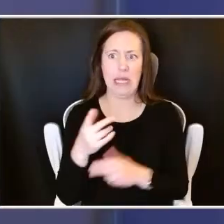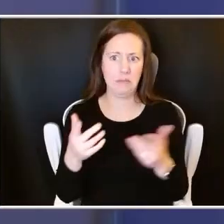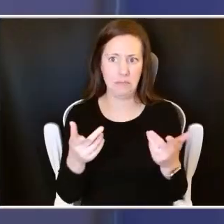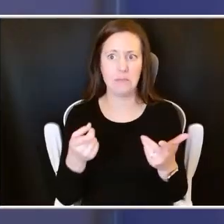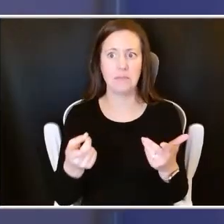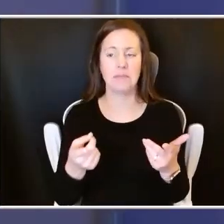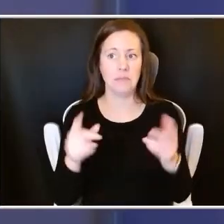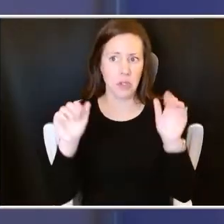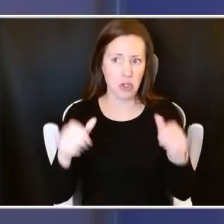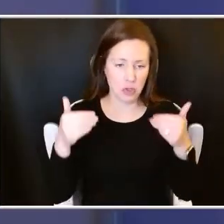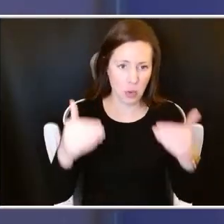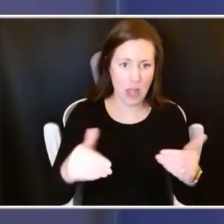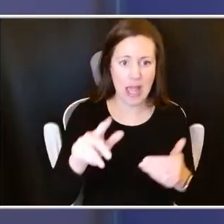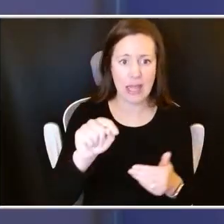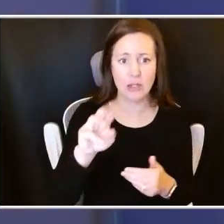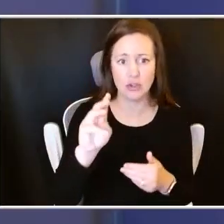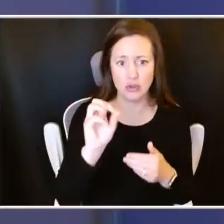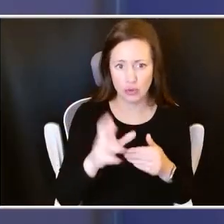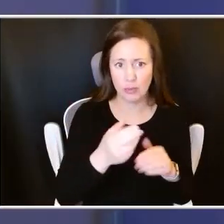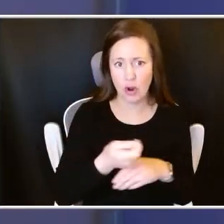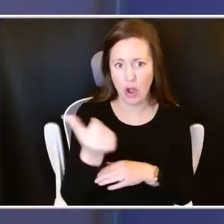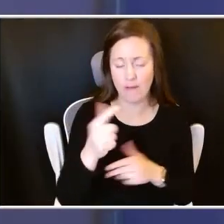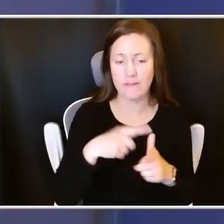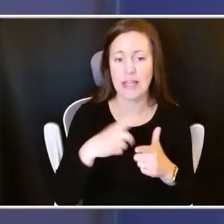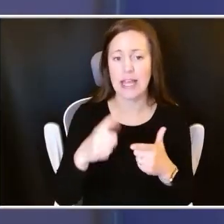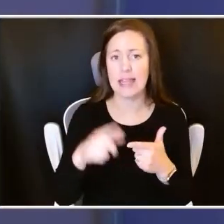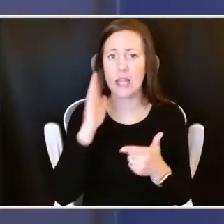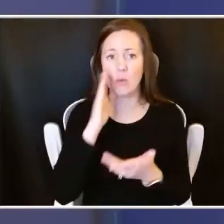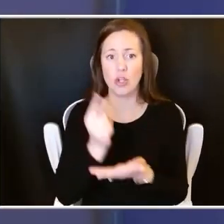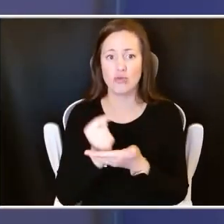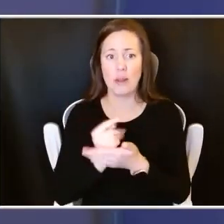tumor, and then I would have treatment after.